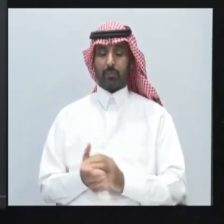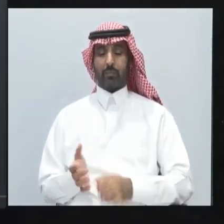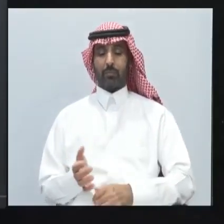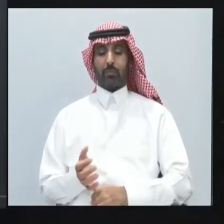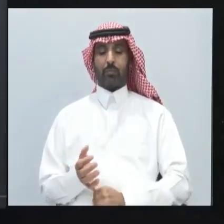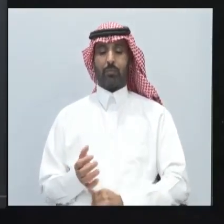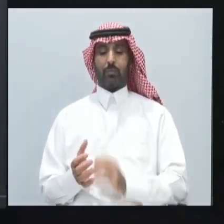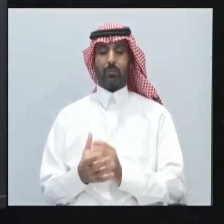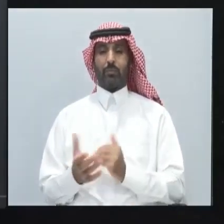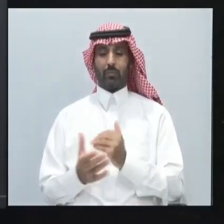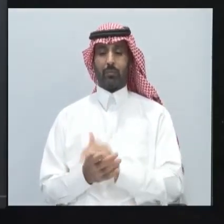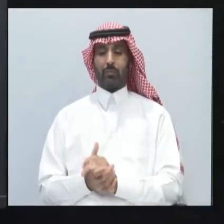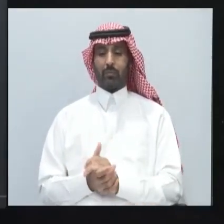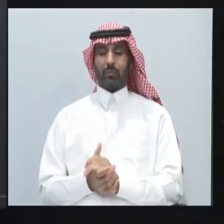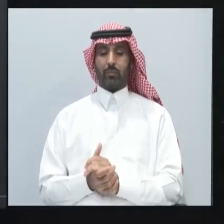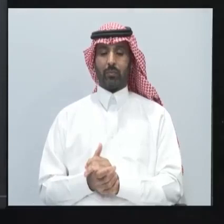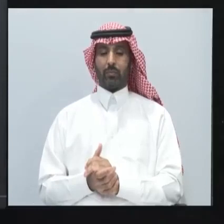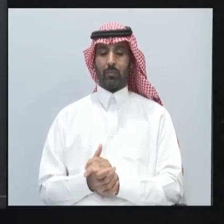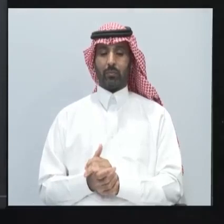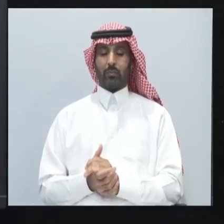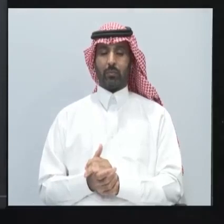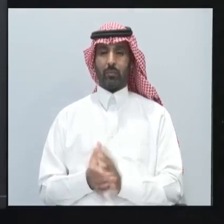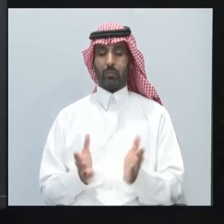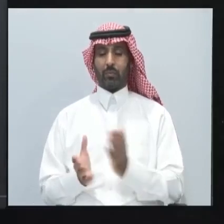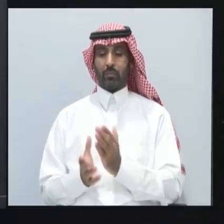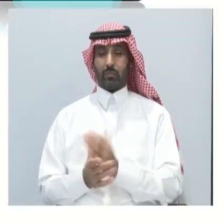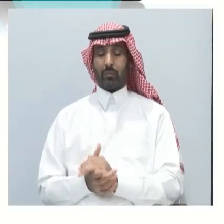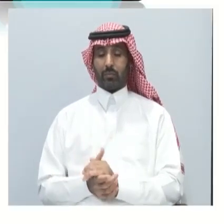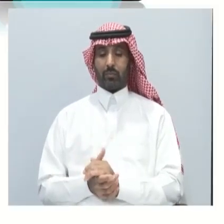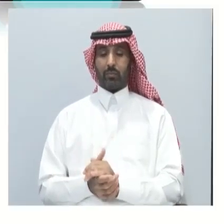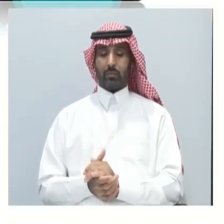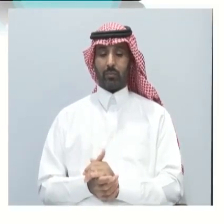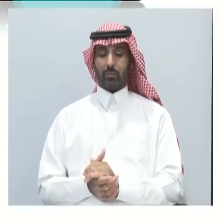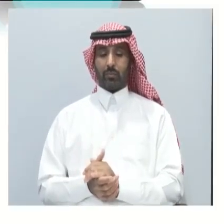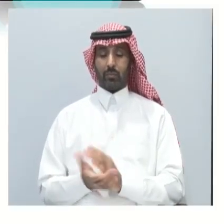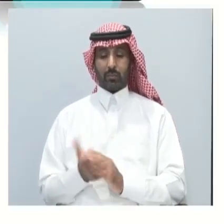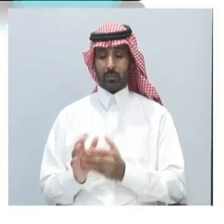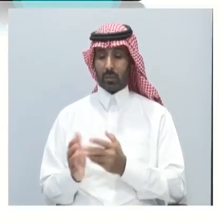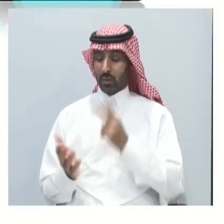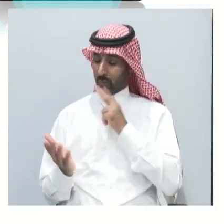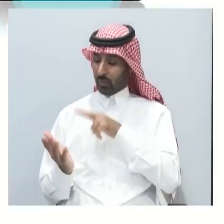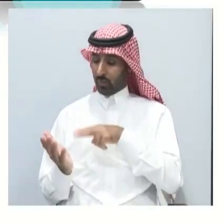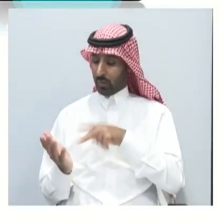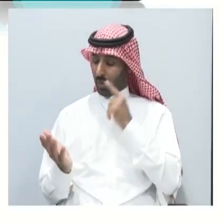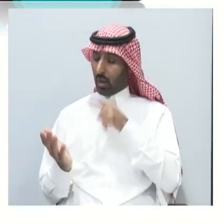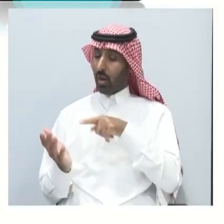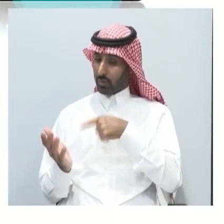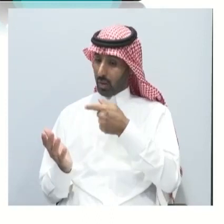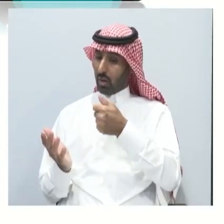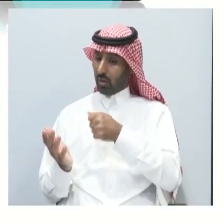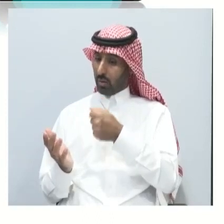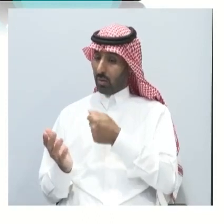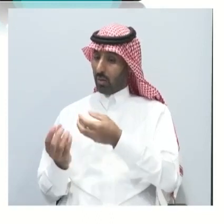write whatever they notice in your work. After that, you can read the comments and then go back